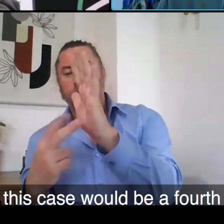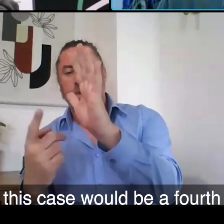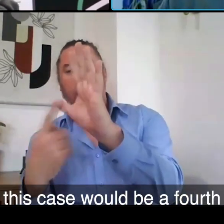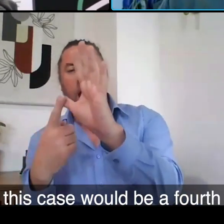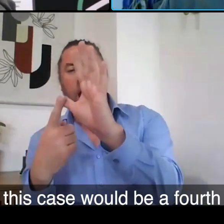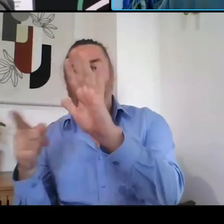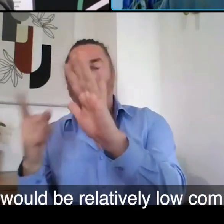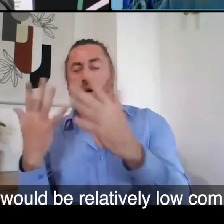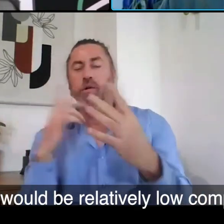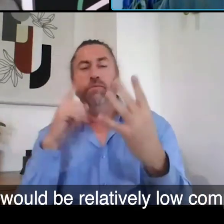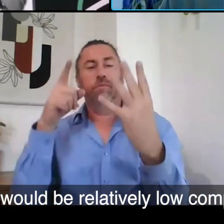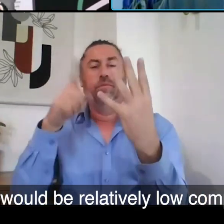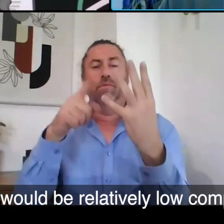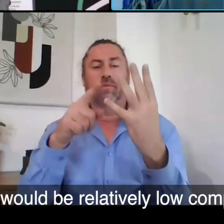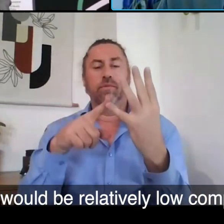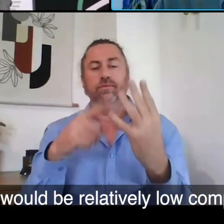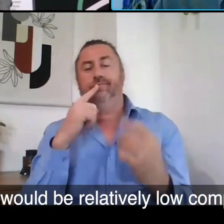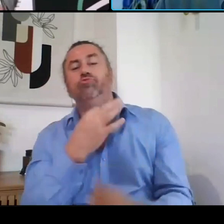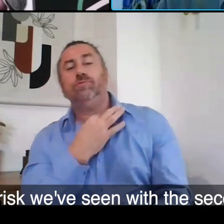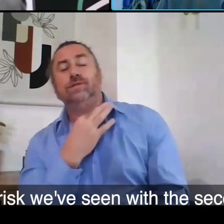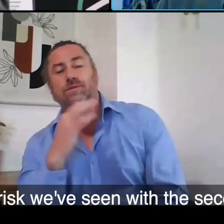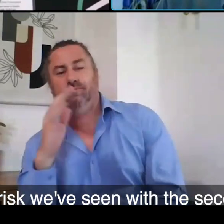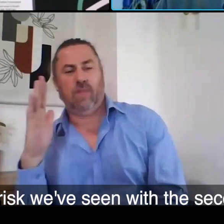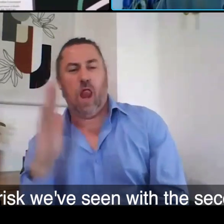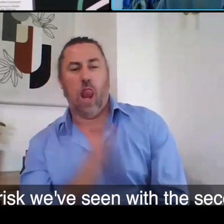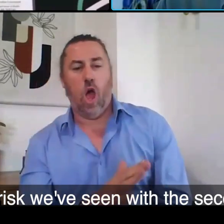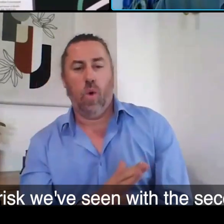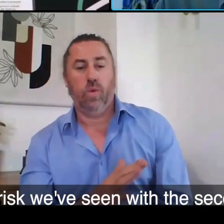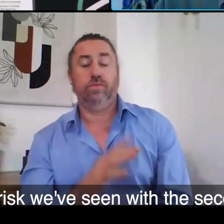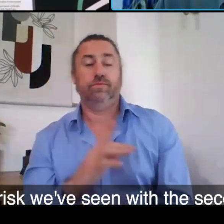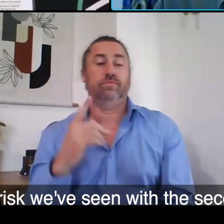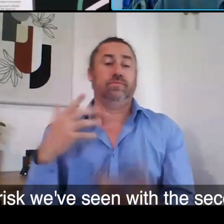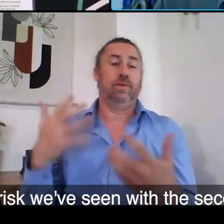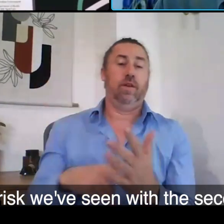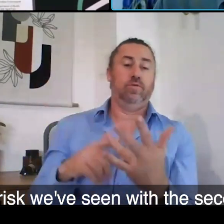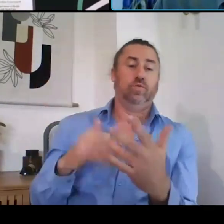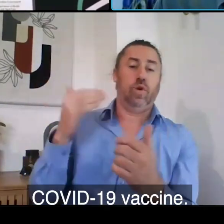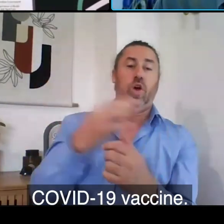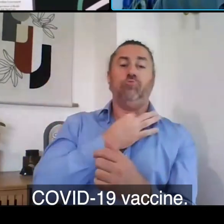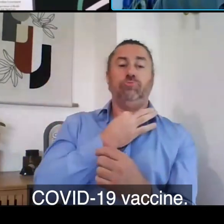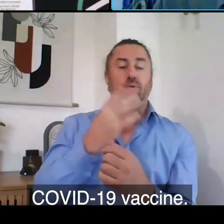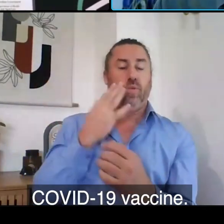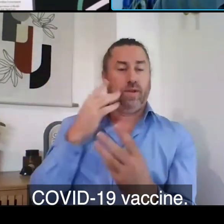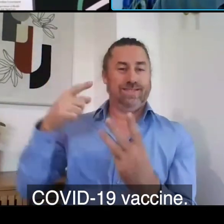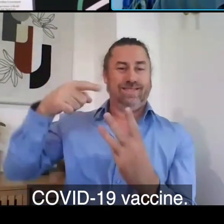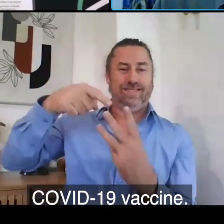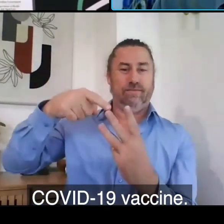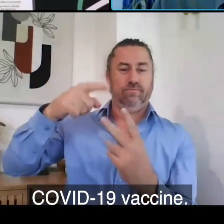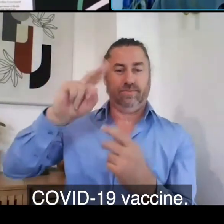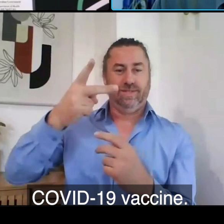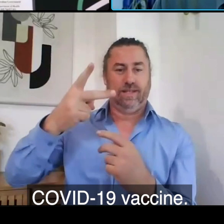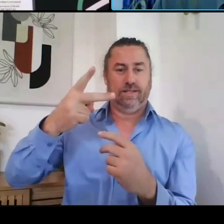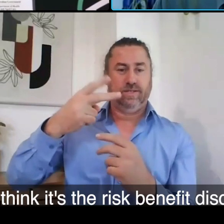a 4th dose. The risk would be relatively low compared to the highest risk was seen with the 2nd dose of a